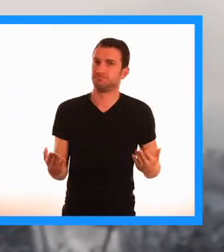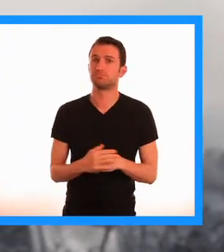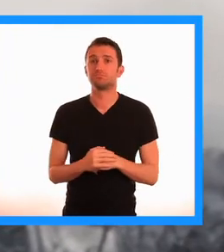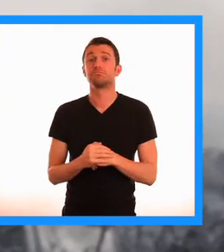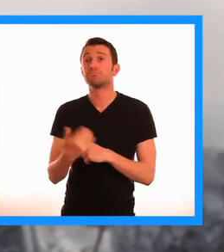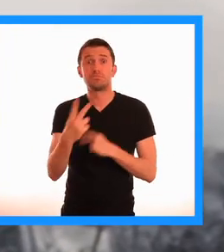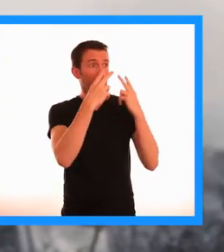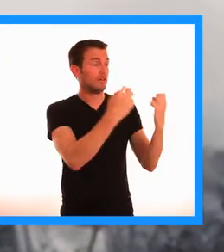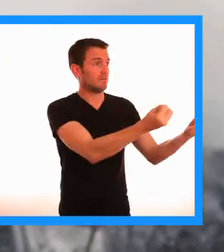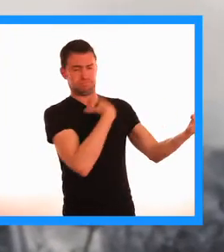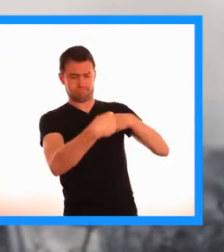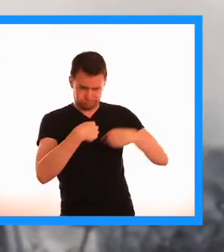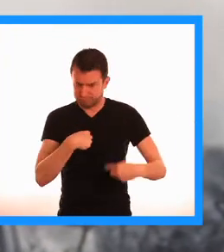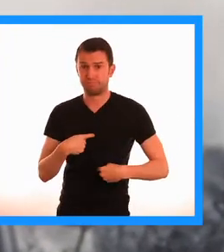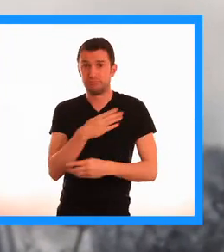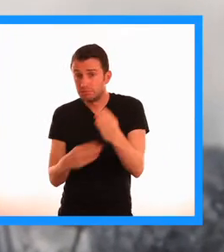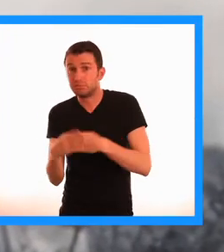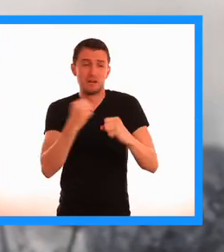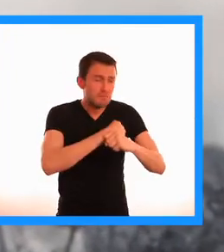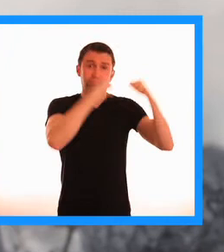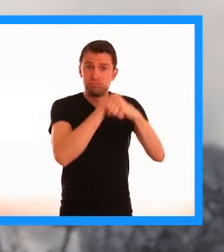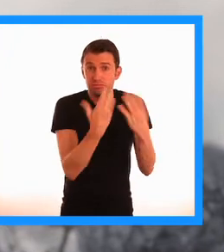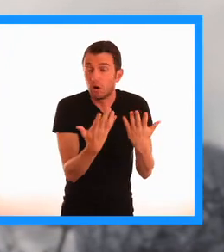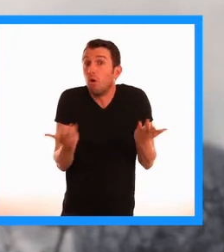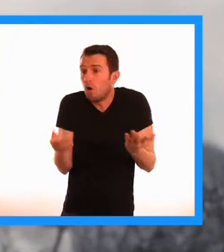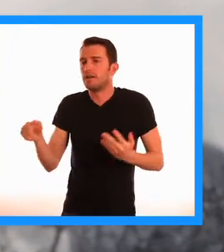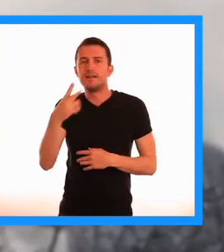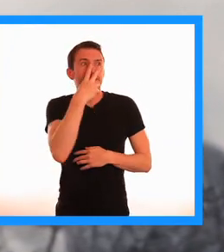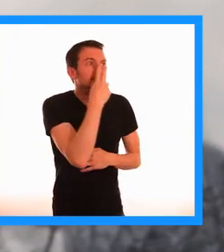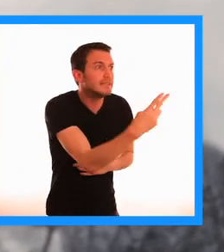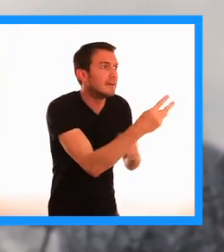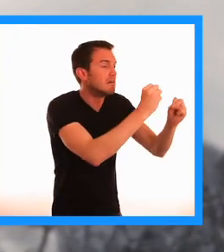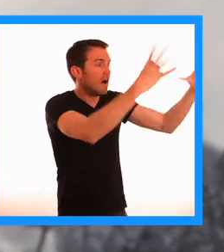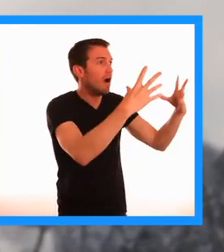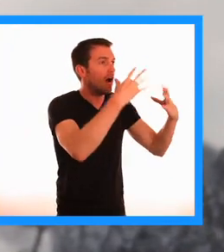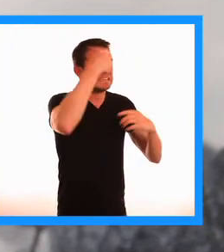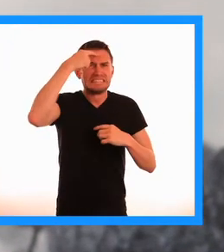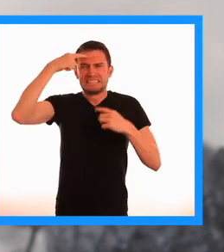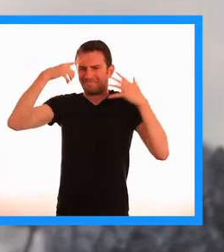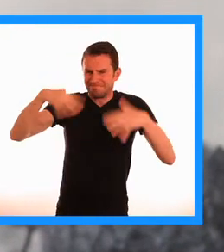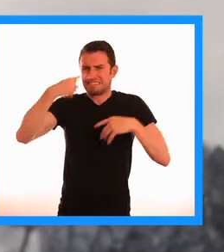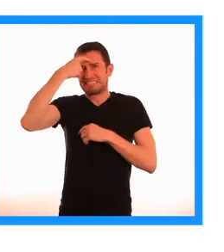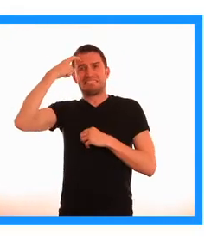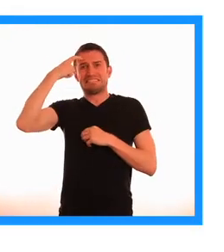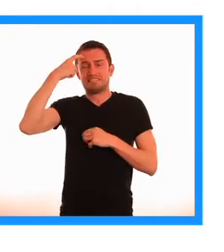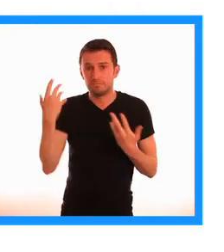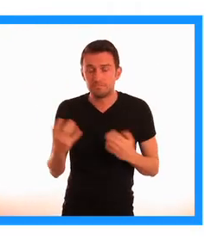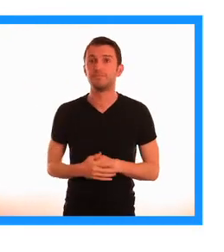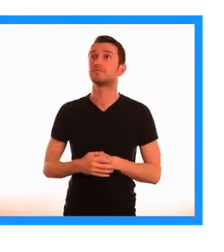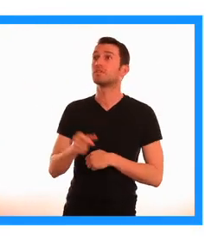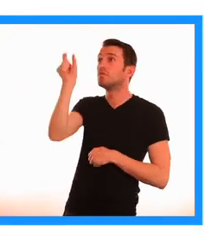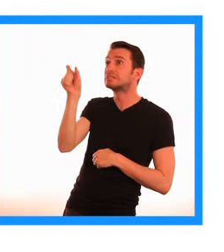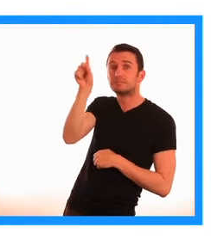Armed conflict is a major cause of disability among children whom it affects in direct and indirect ways. Children sustain injuries from attack.